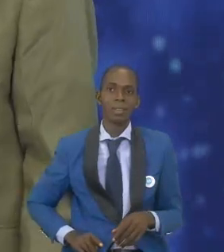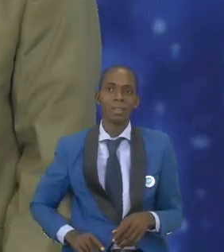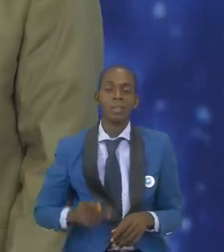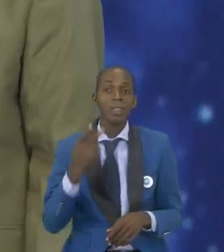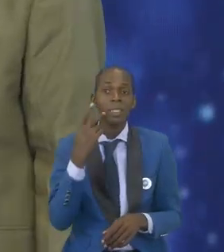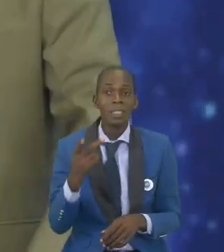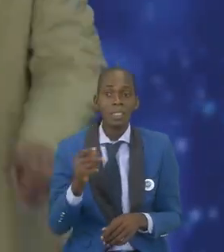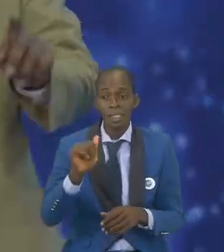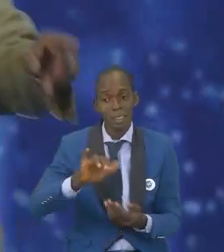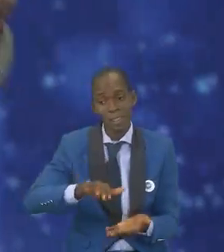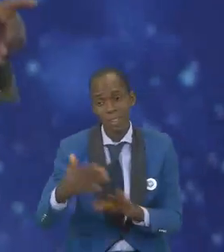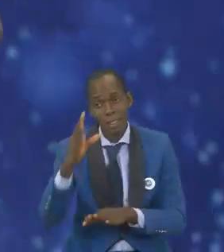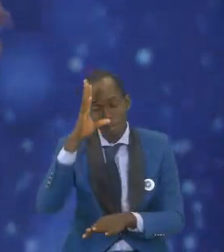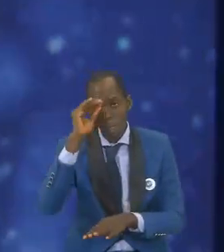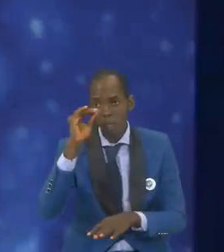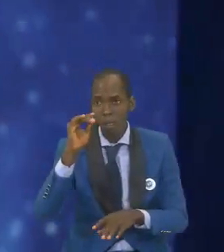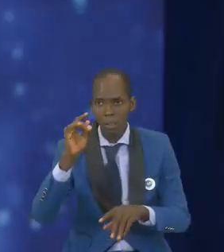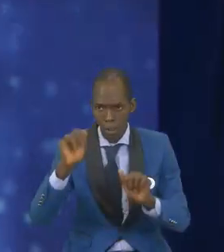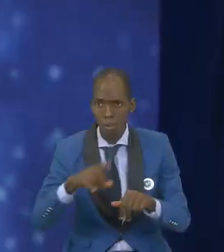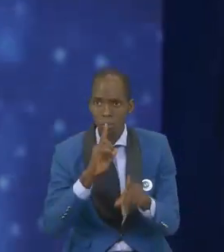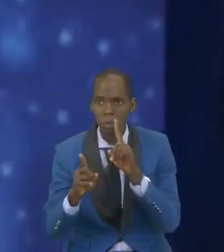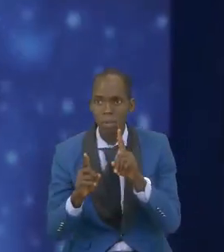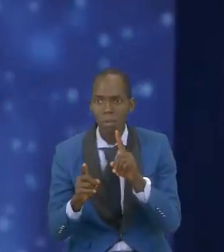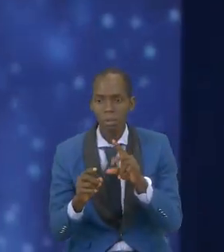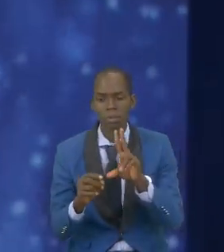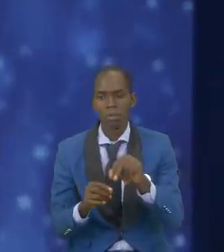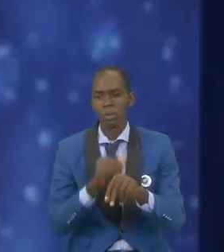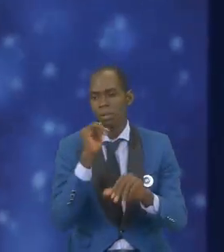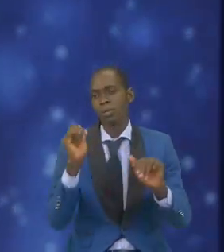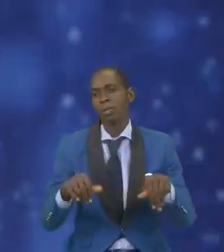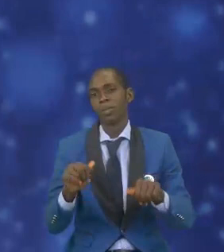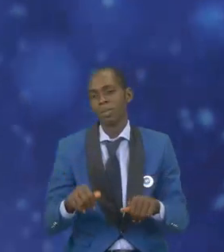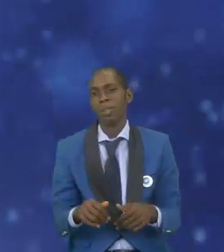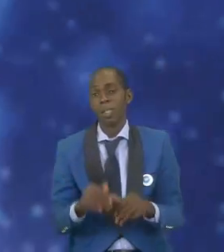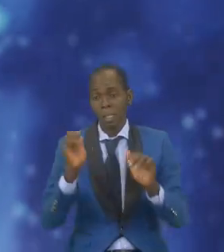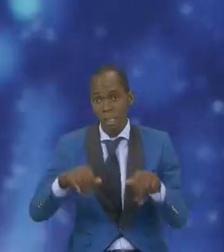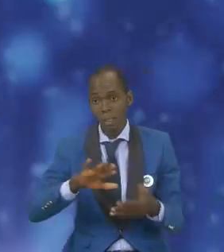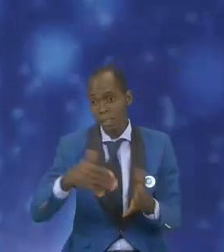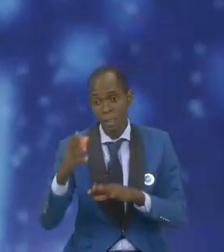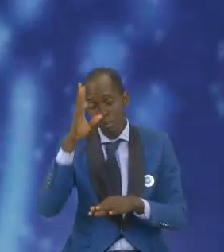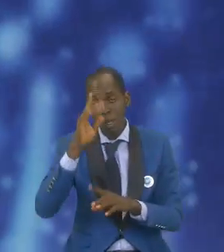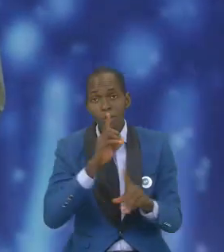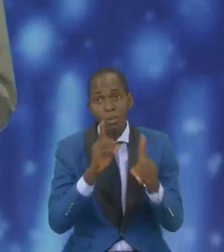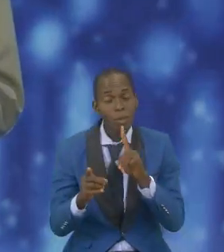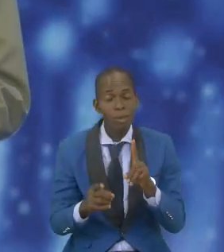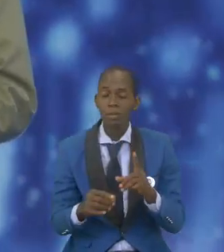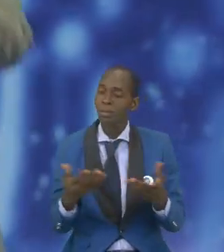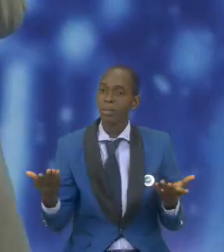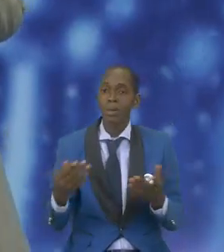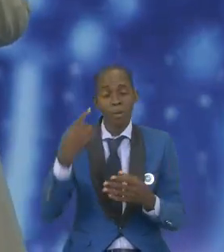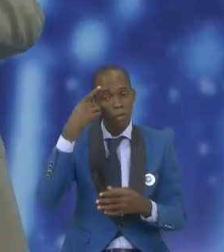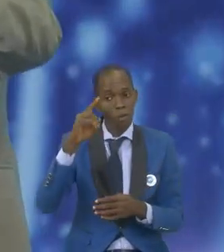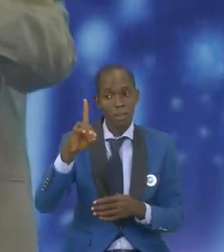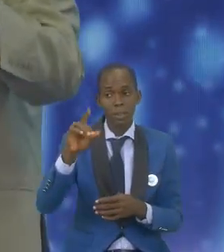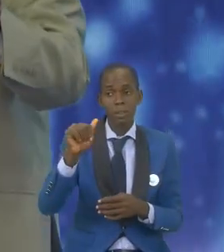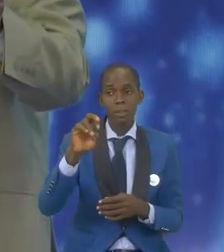man does not talk. That he even opened his mouth and said something, it means he was still alive. And